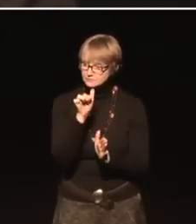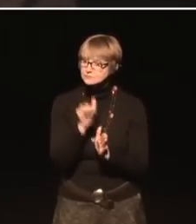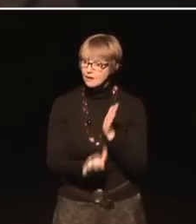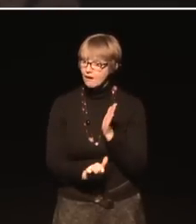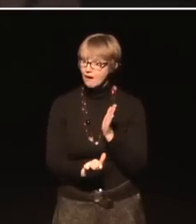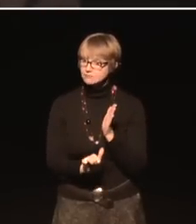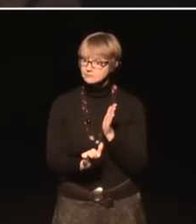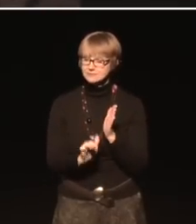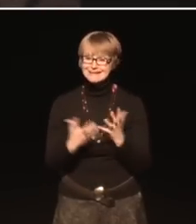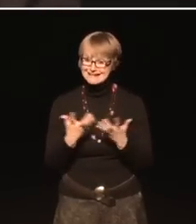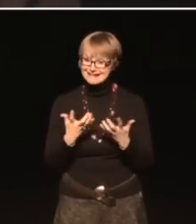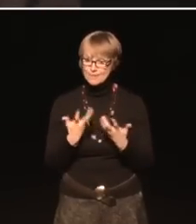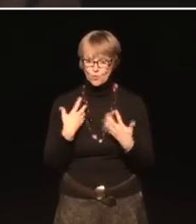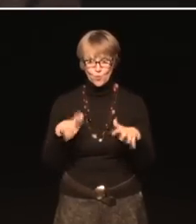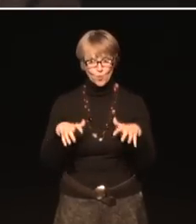audience members.